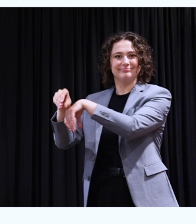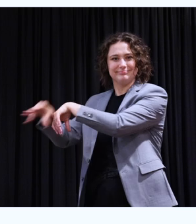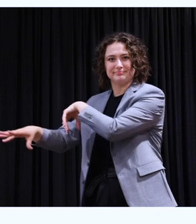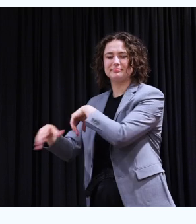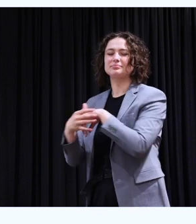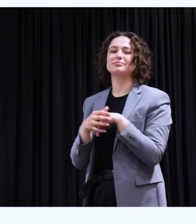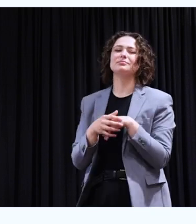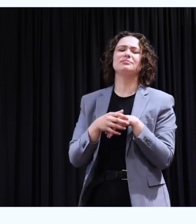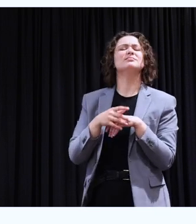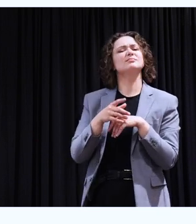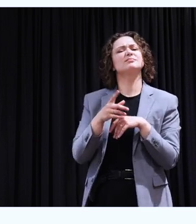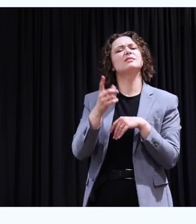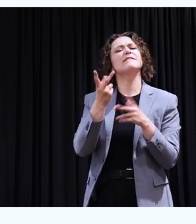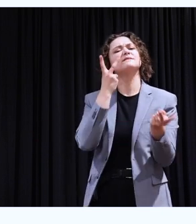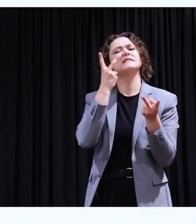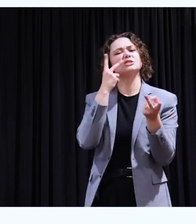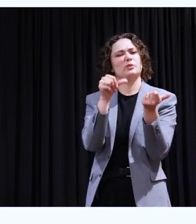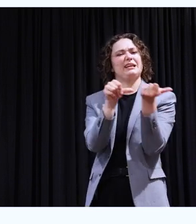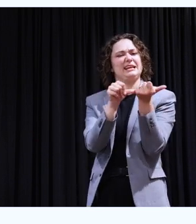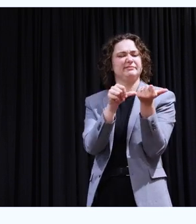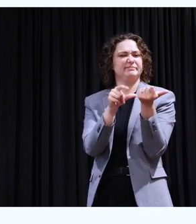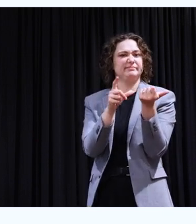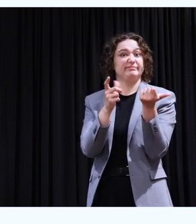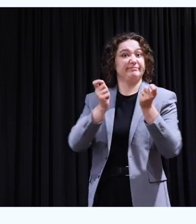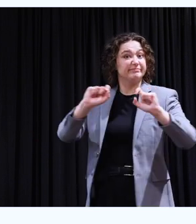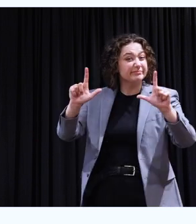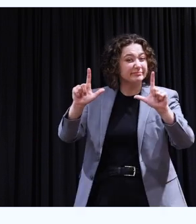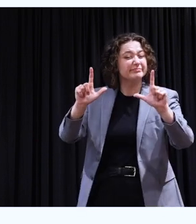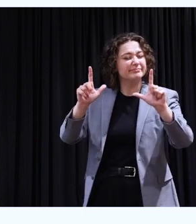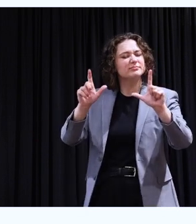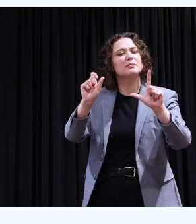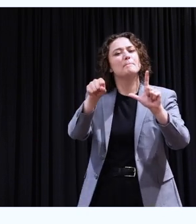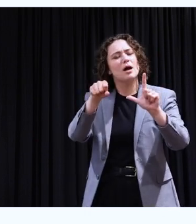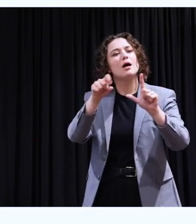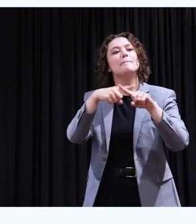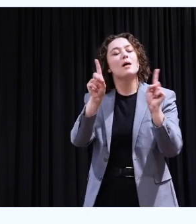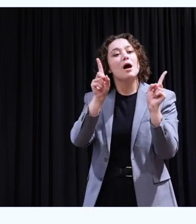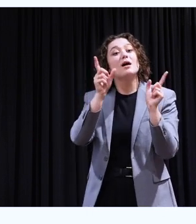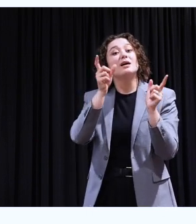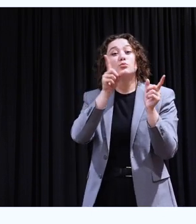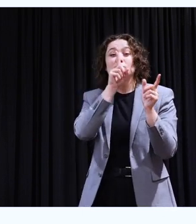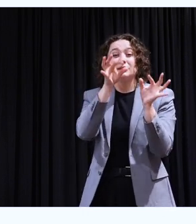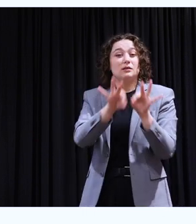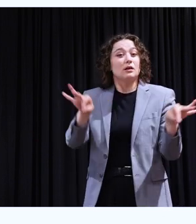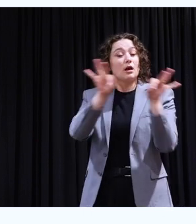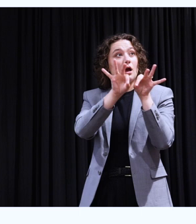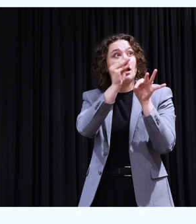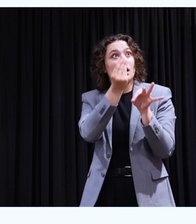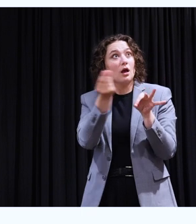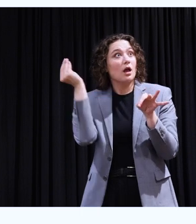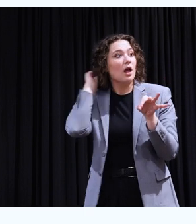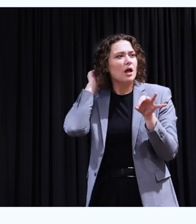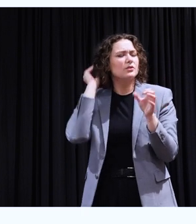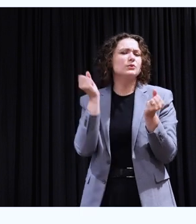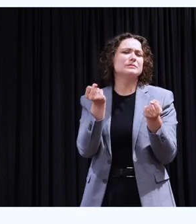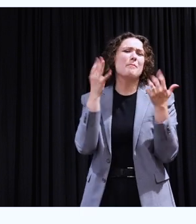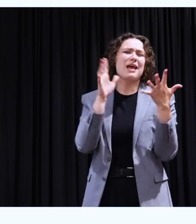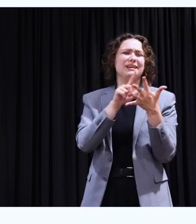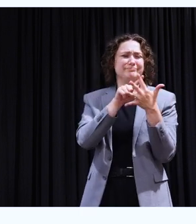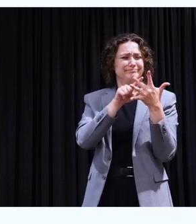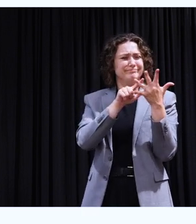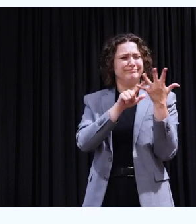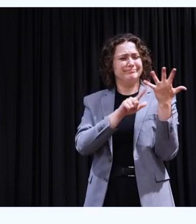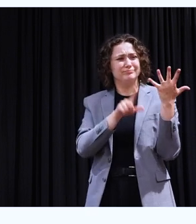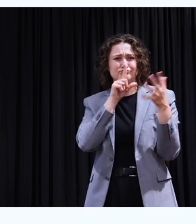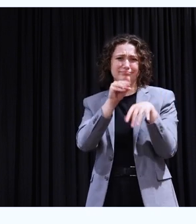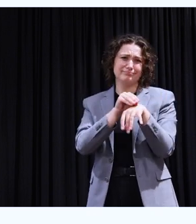aid here, but I think that the really key takeaway is that, again, there are so many factors that contribute to health outcomes that